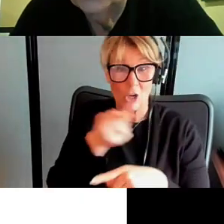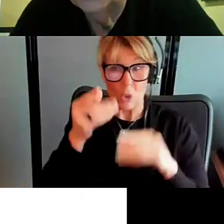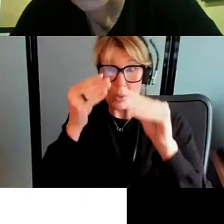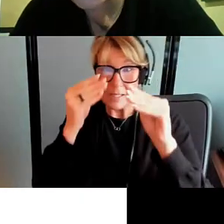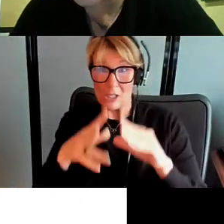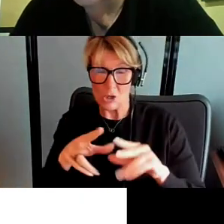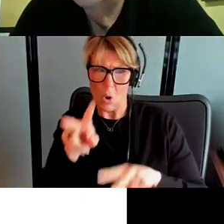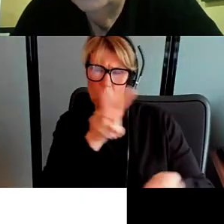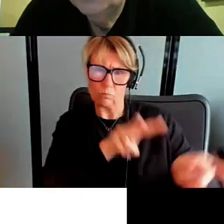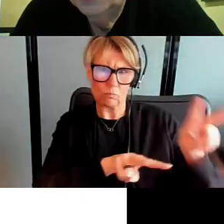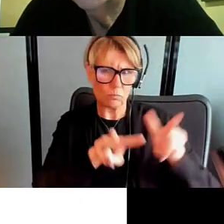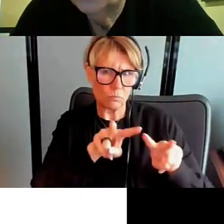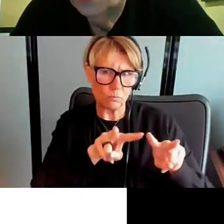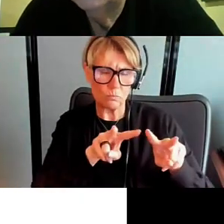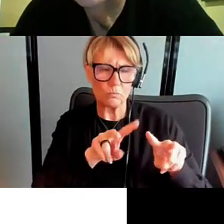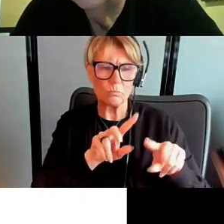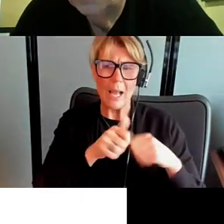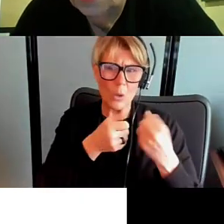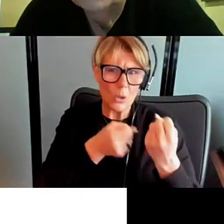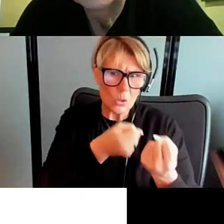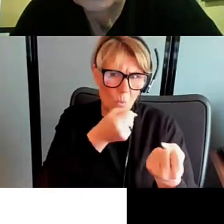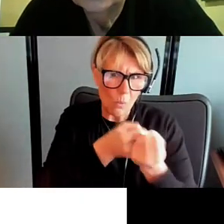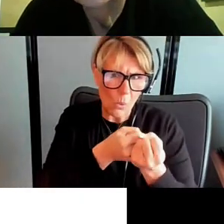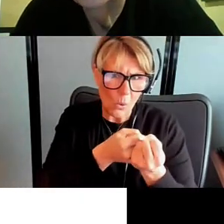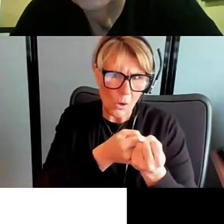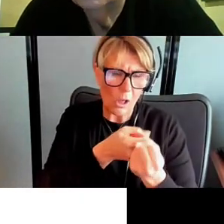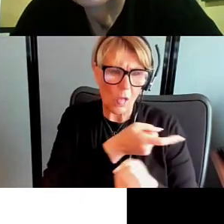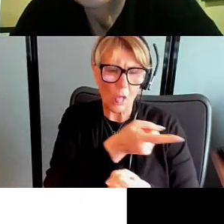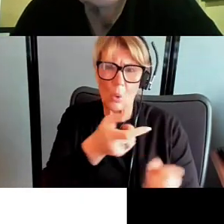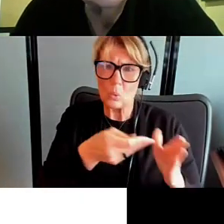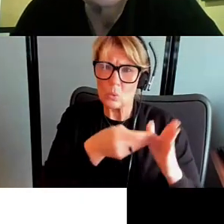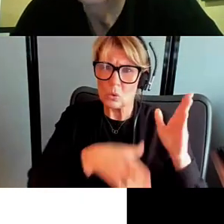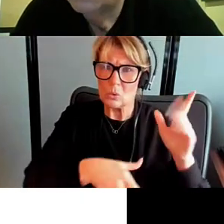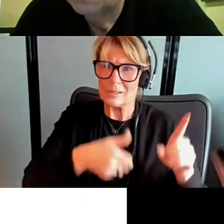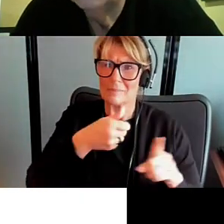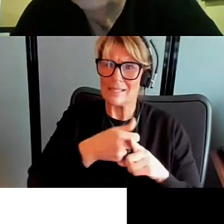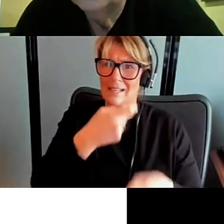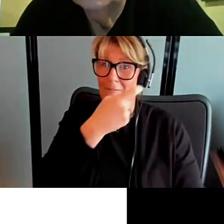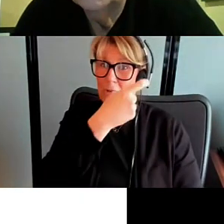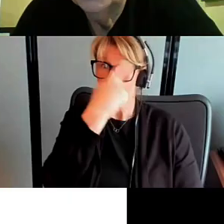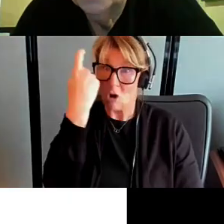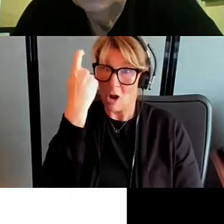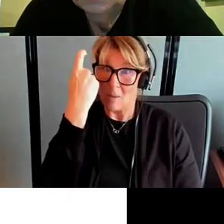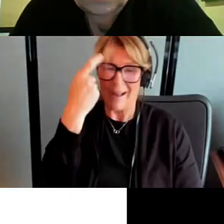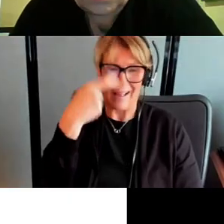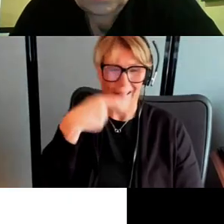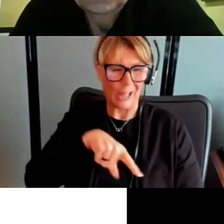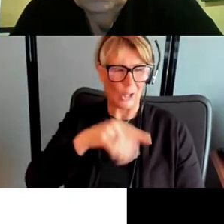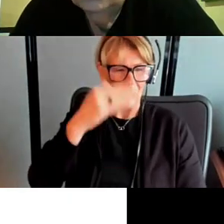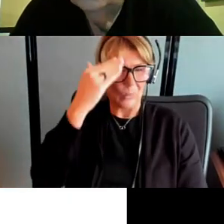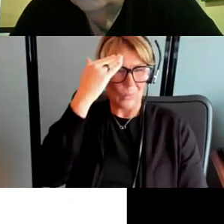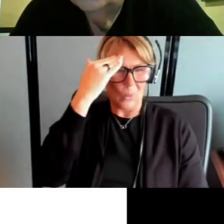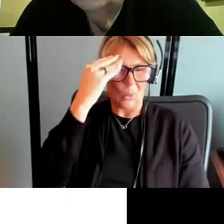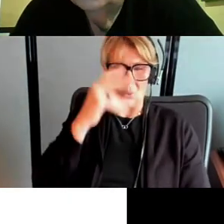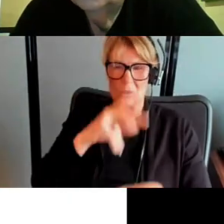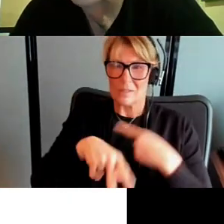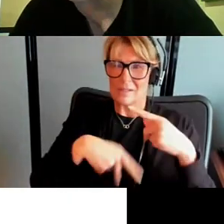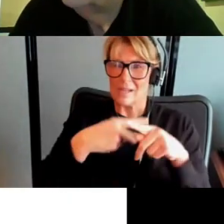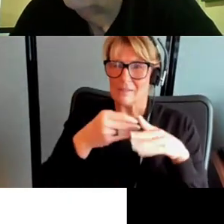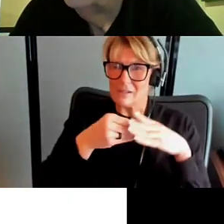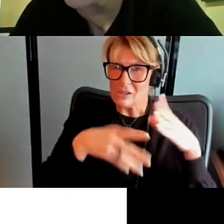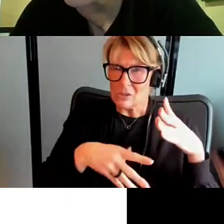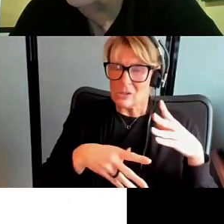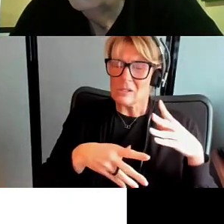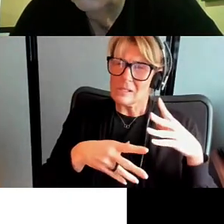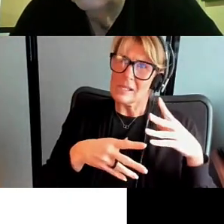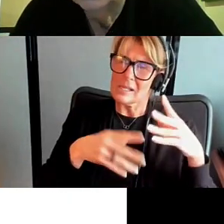support people who have had trauma in their lives. And I think we all can sort of identify with that. When